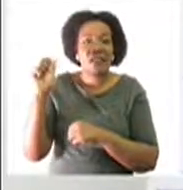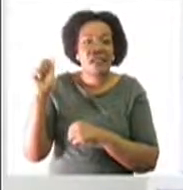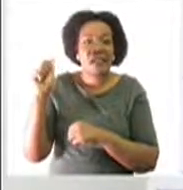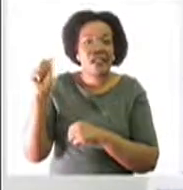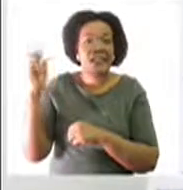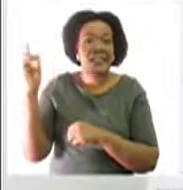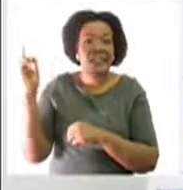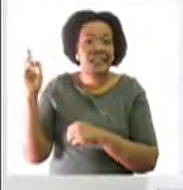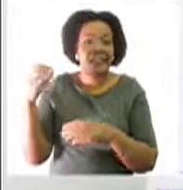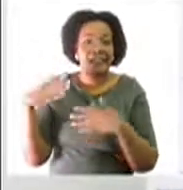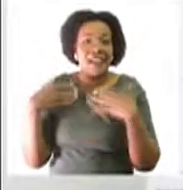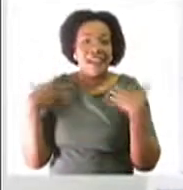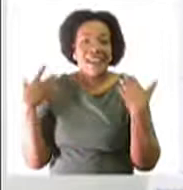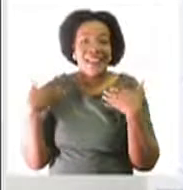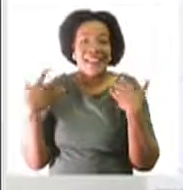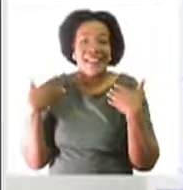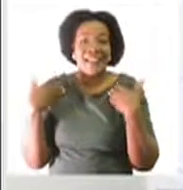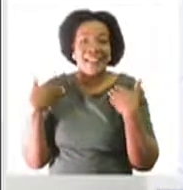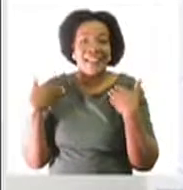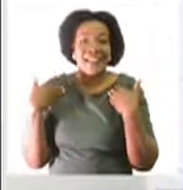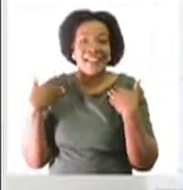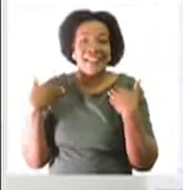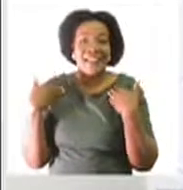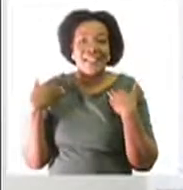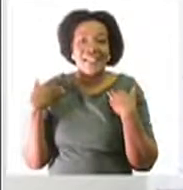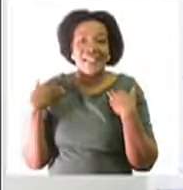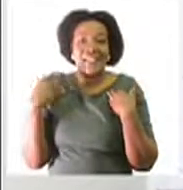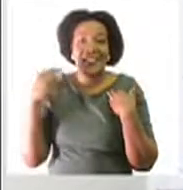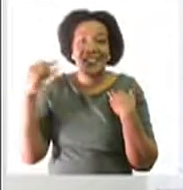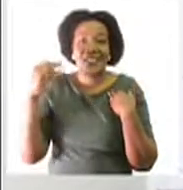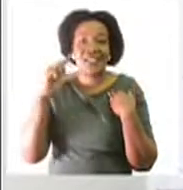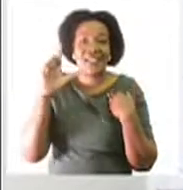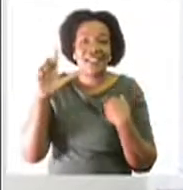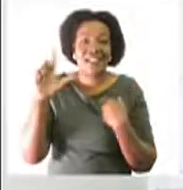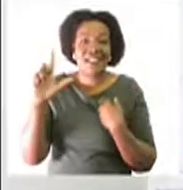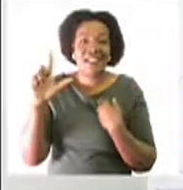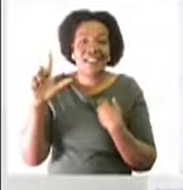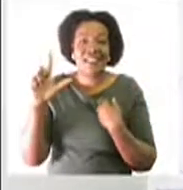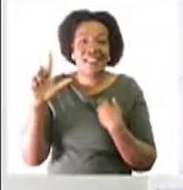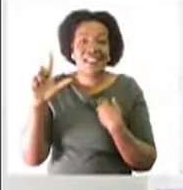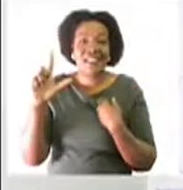Glad. And another one. Glad.